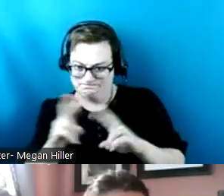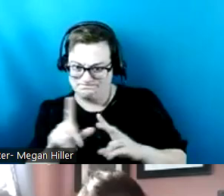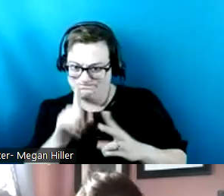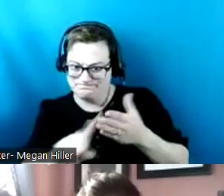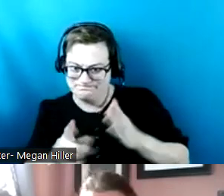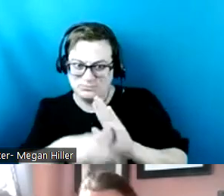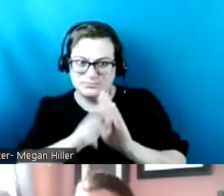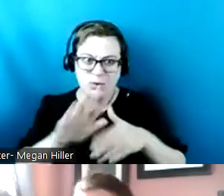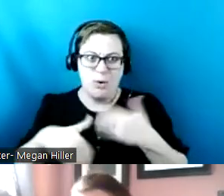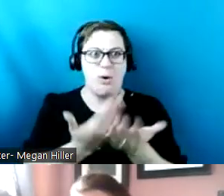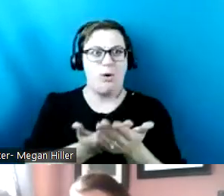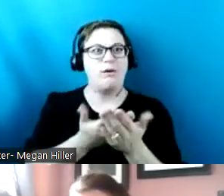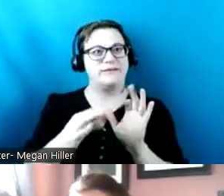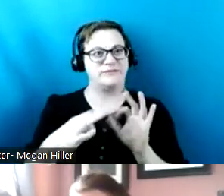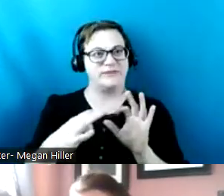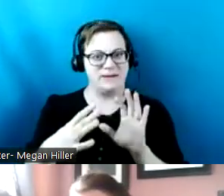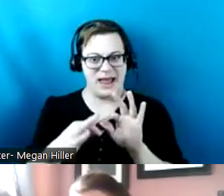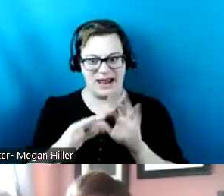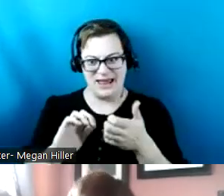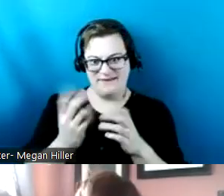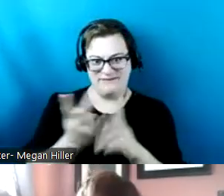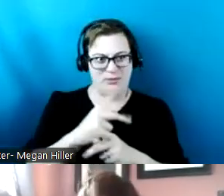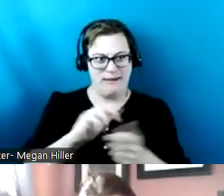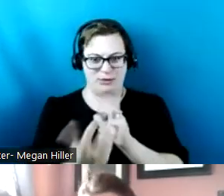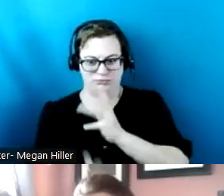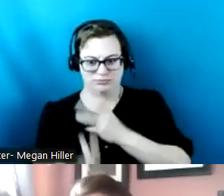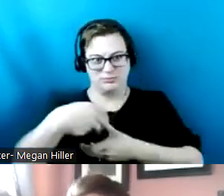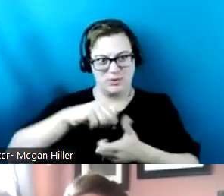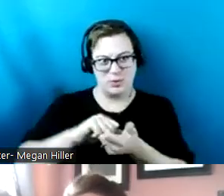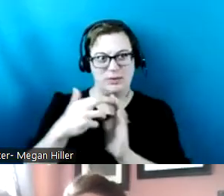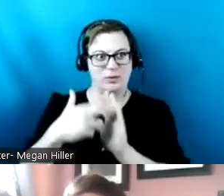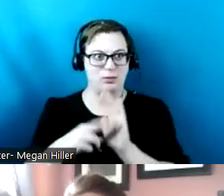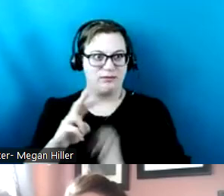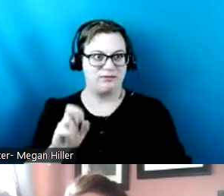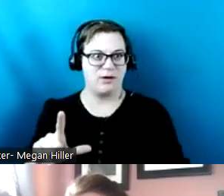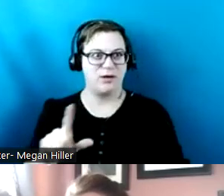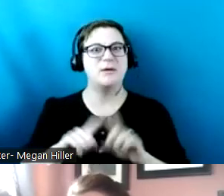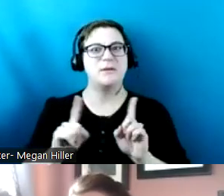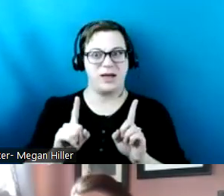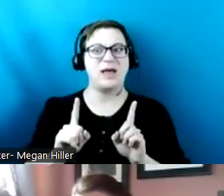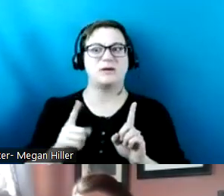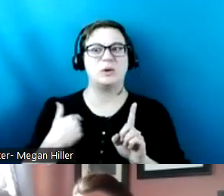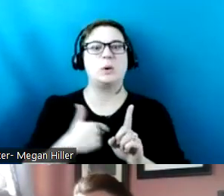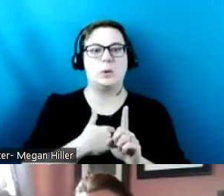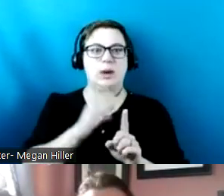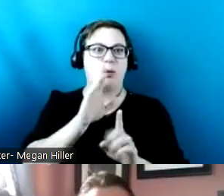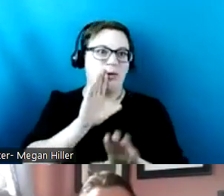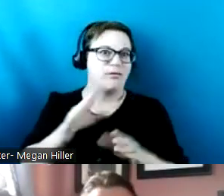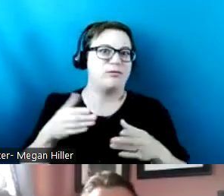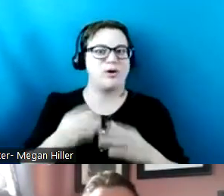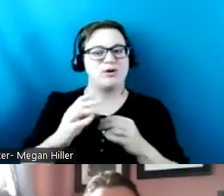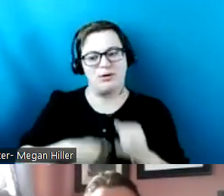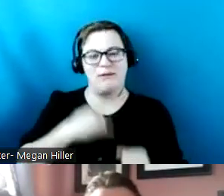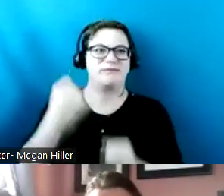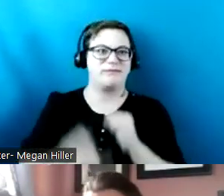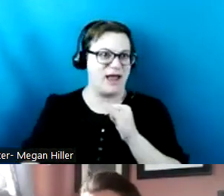rule volume as appropriate. We will be doing that throughout this 2-month period, but really focused on getting a final product ready